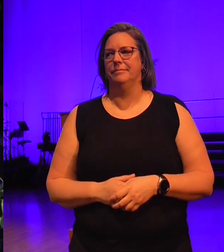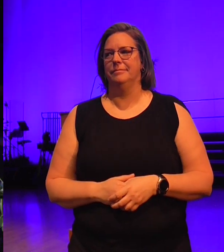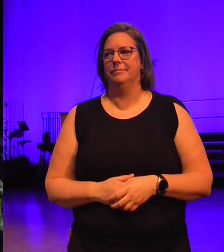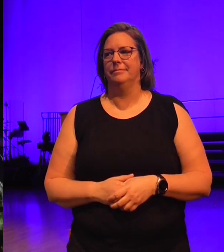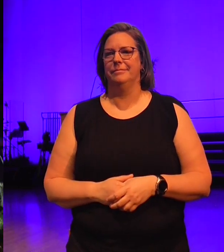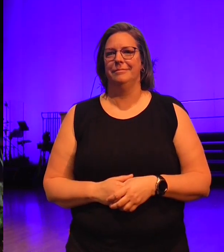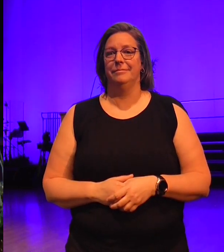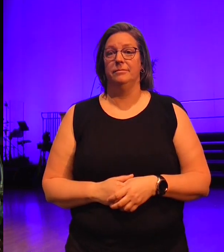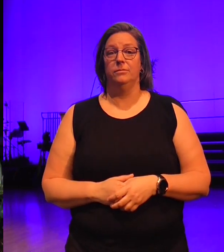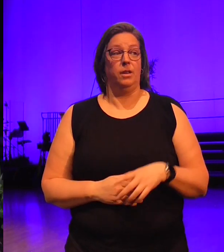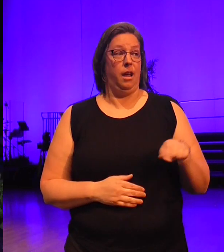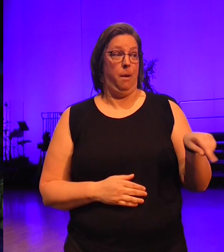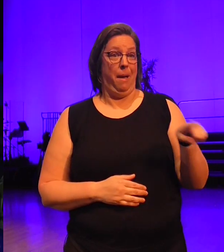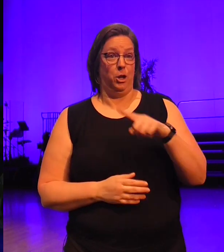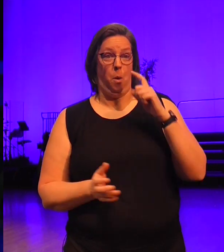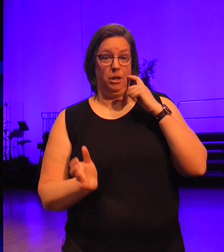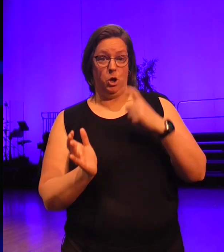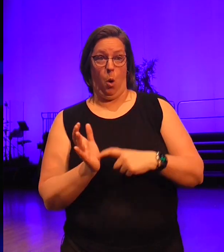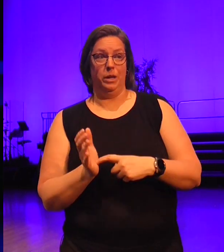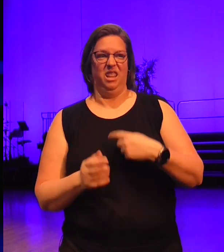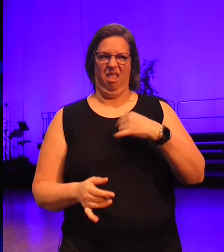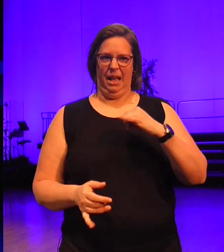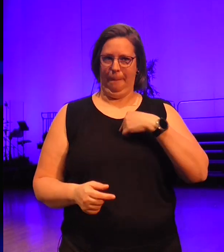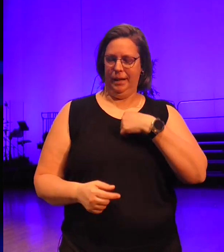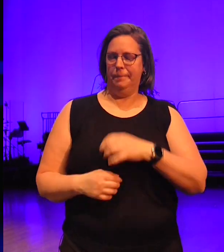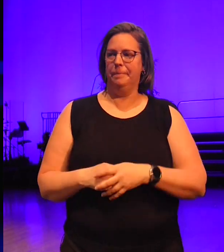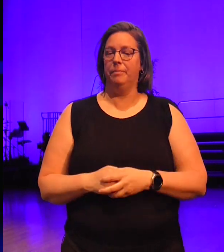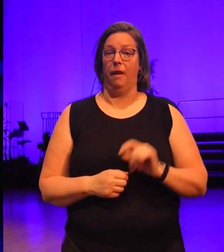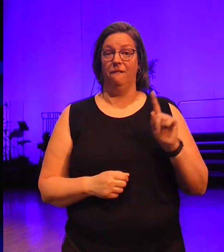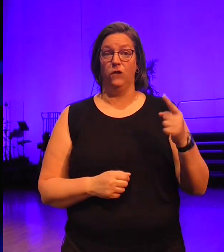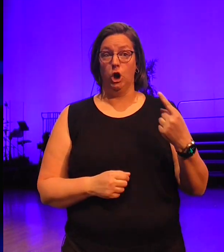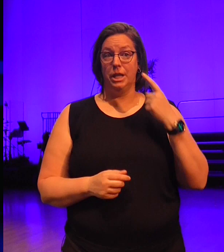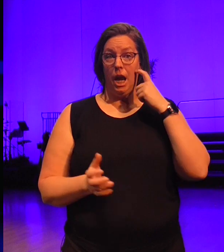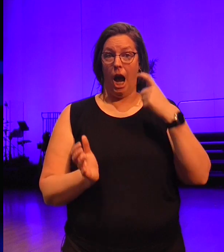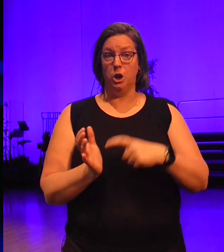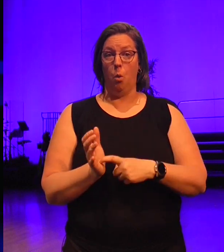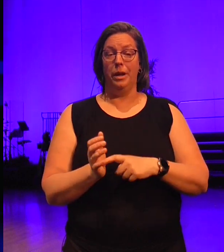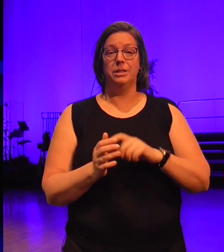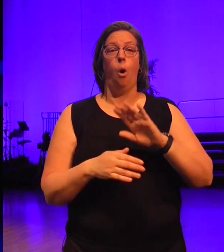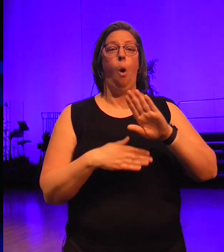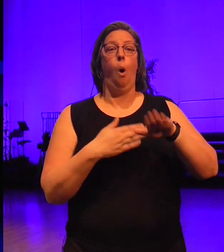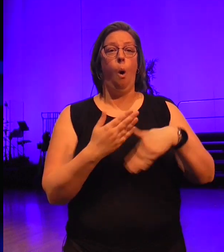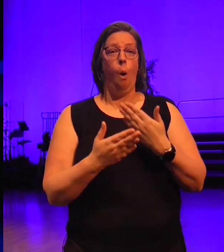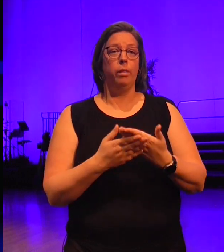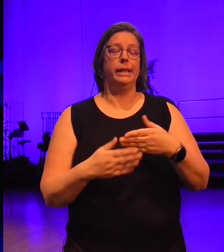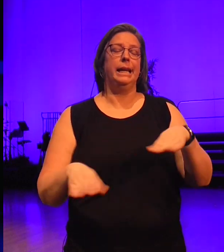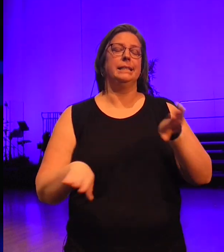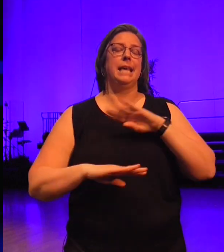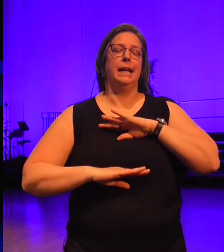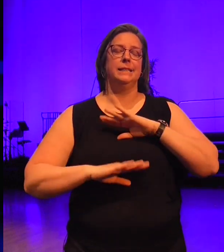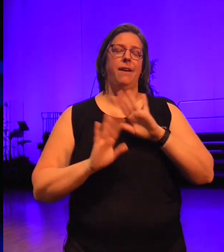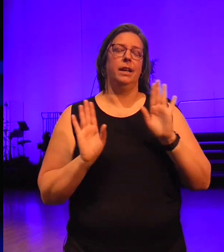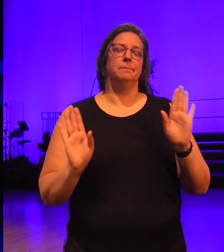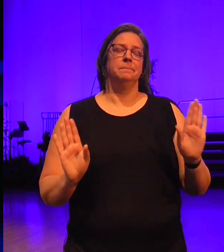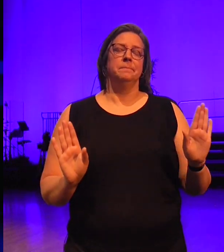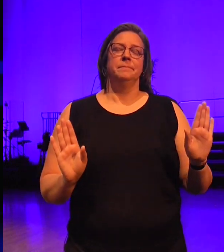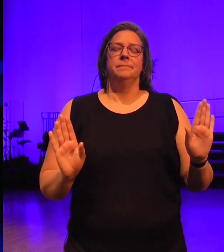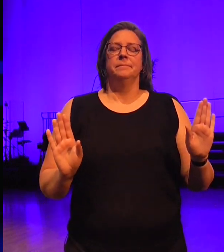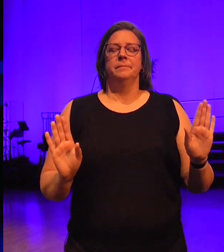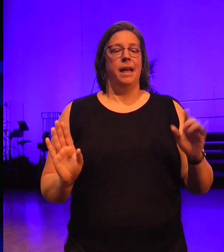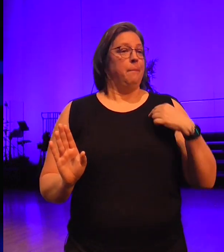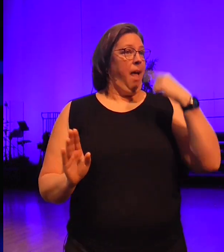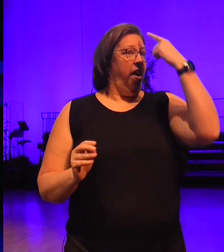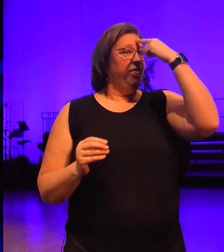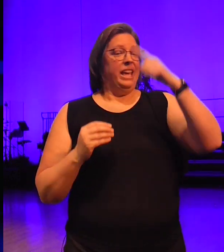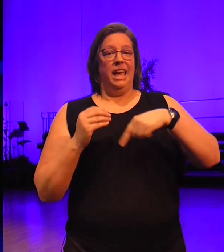And you might notice, like I'm the first thing that I notice, wholly and completely satisfied. I'm not thinking about the crackle I'm